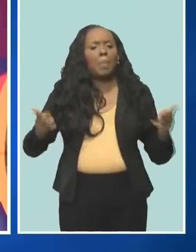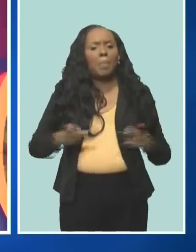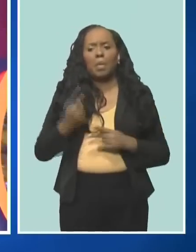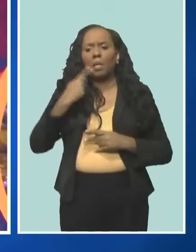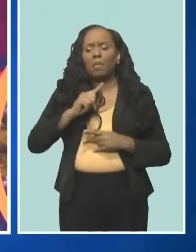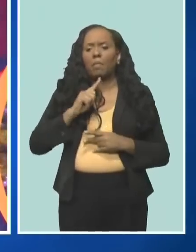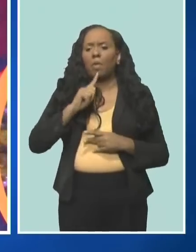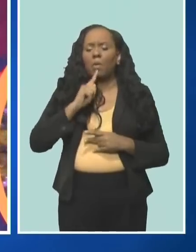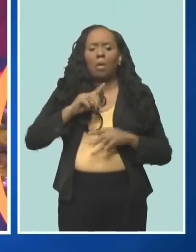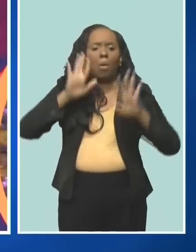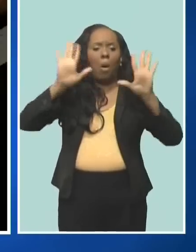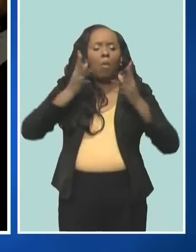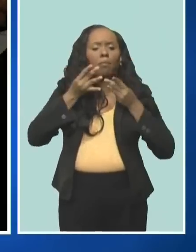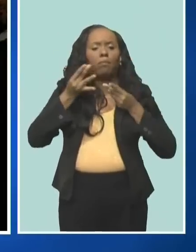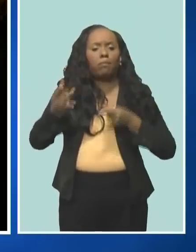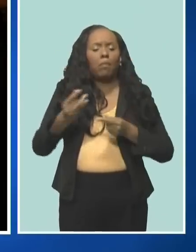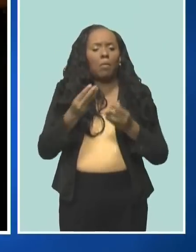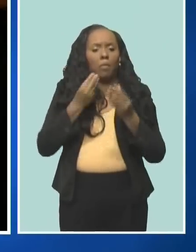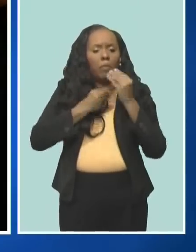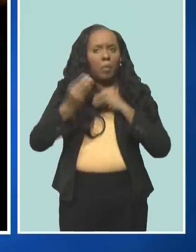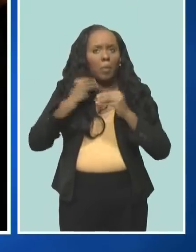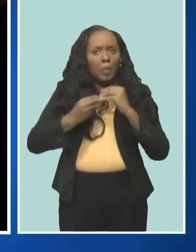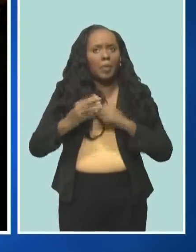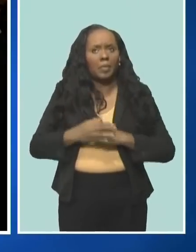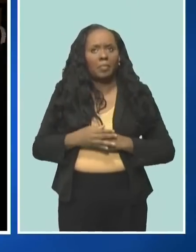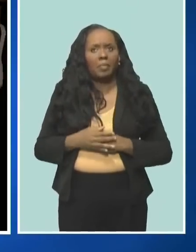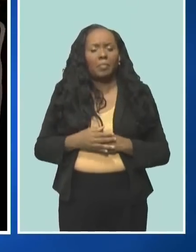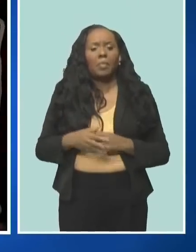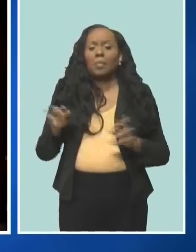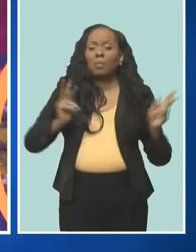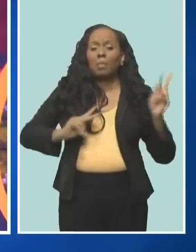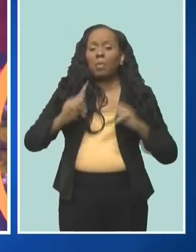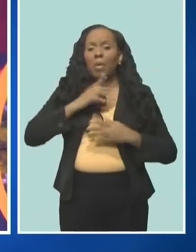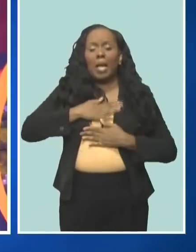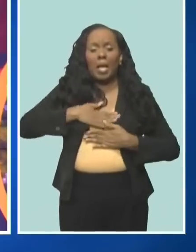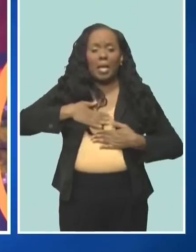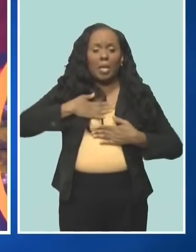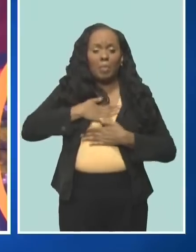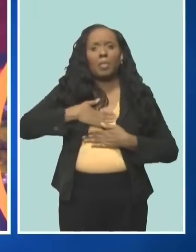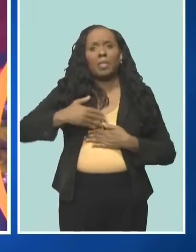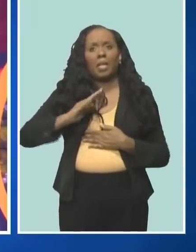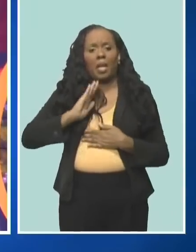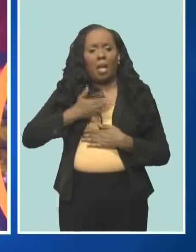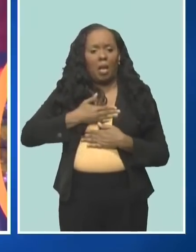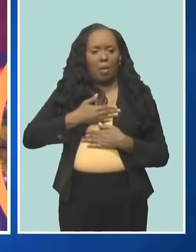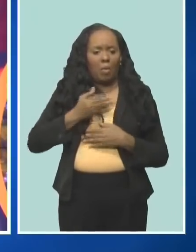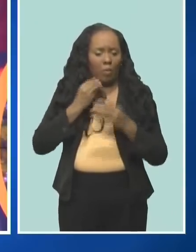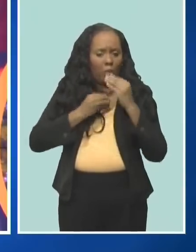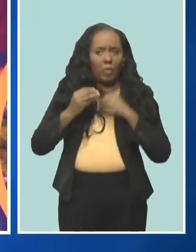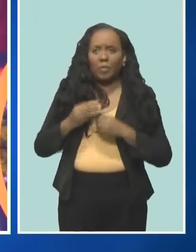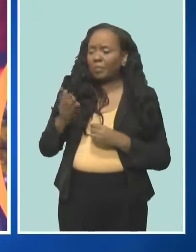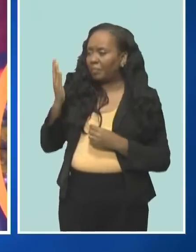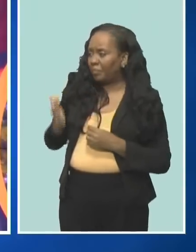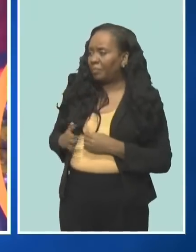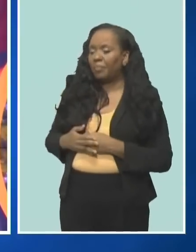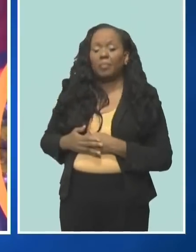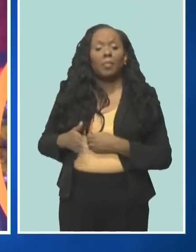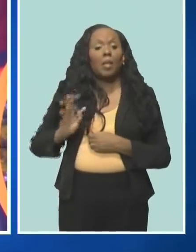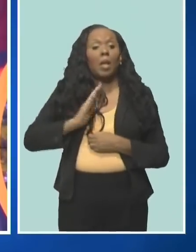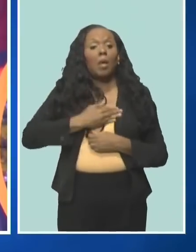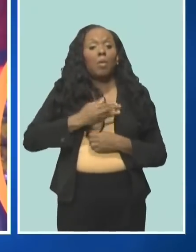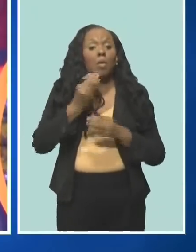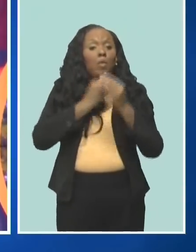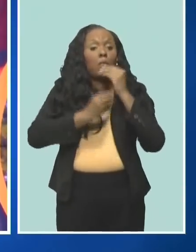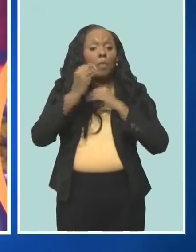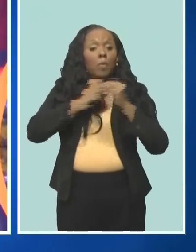Incorporated, Andrea Franklin, says the island's exploits are appreciated. Our very own Food and Rum Festival has been